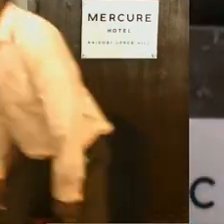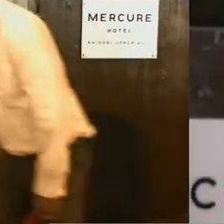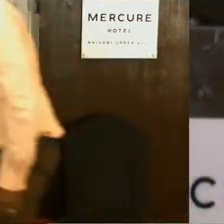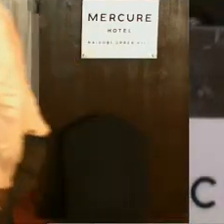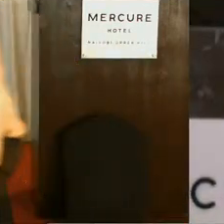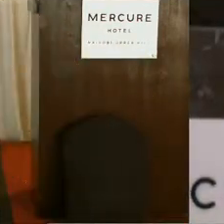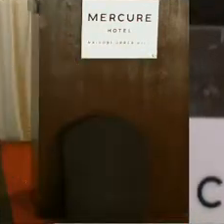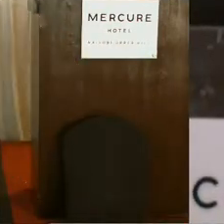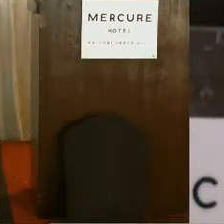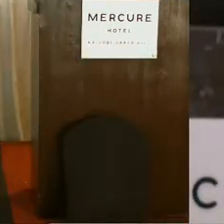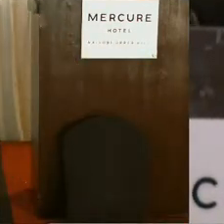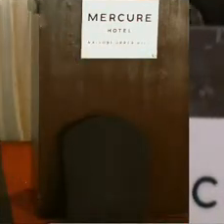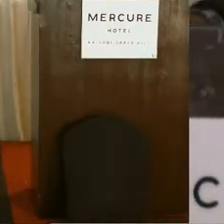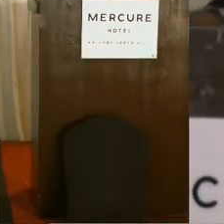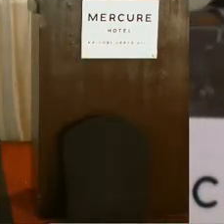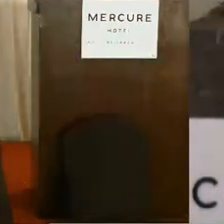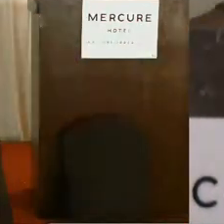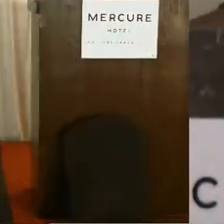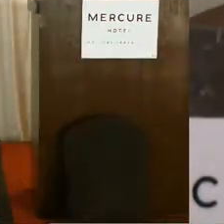very much